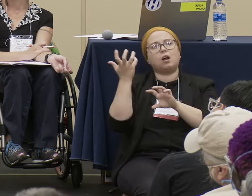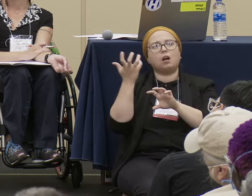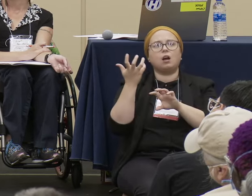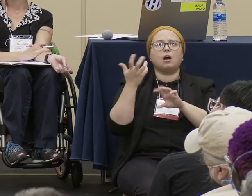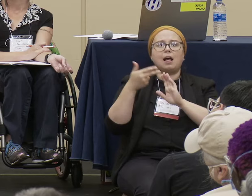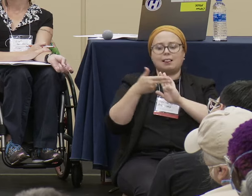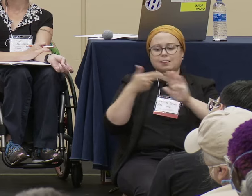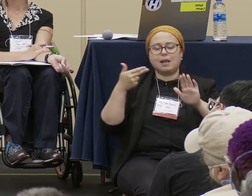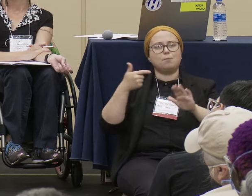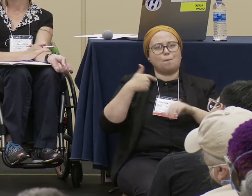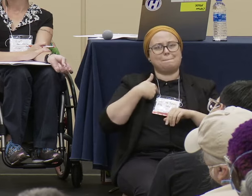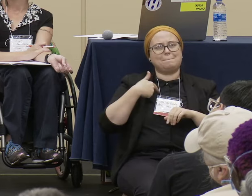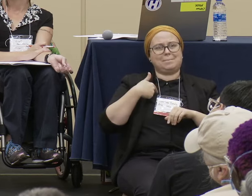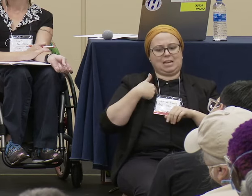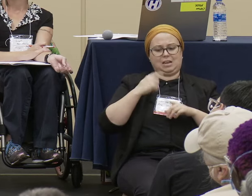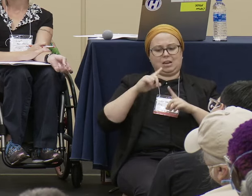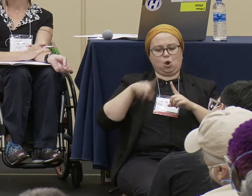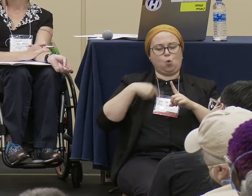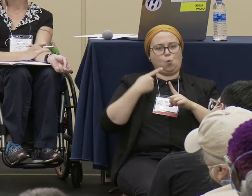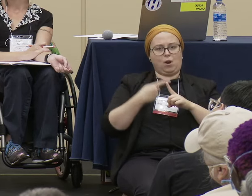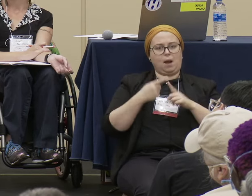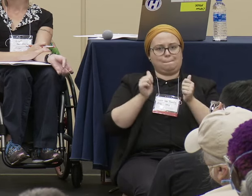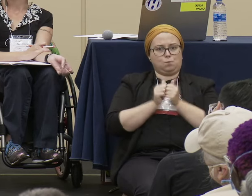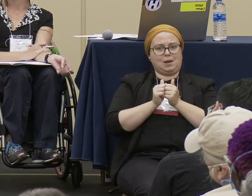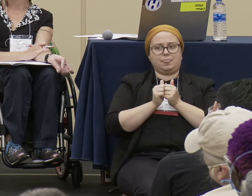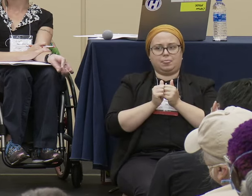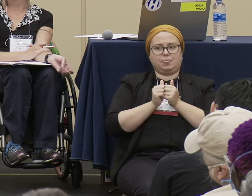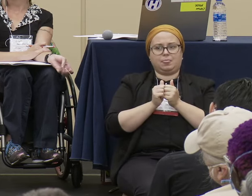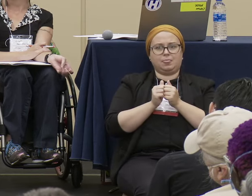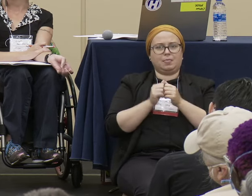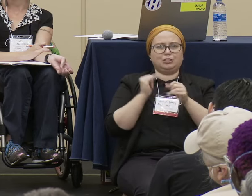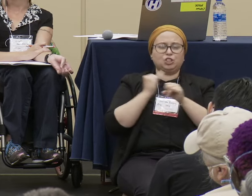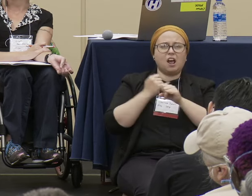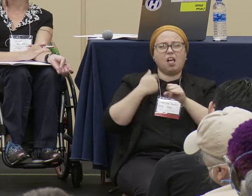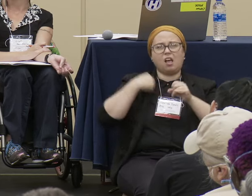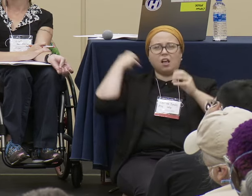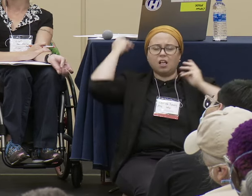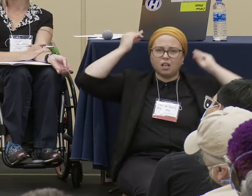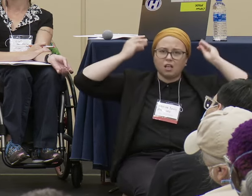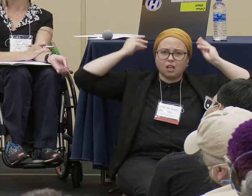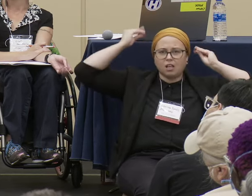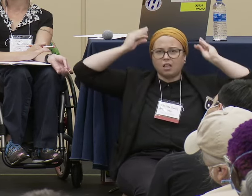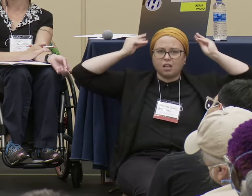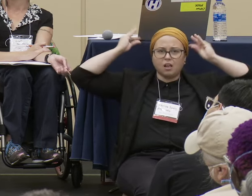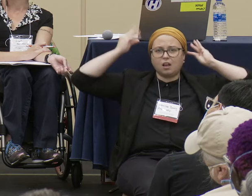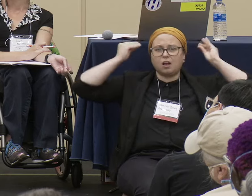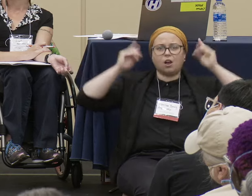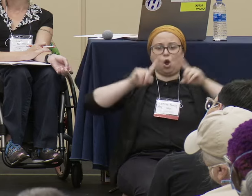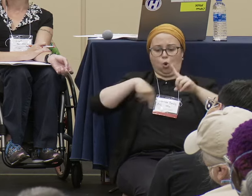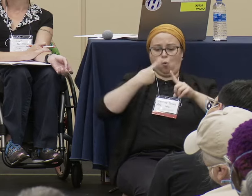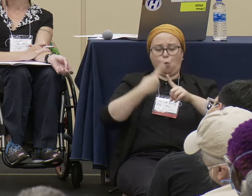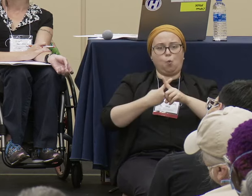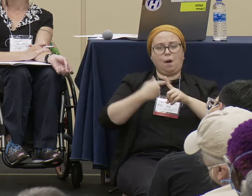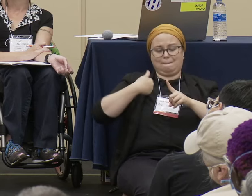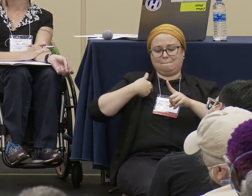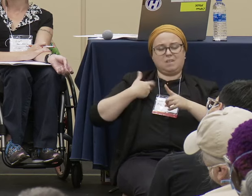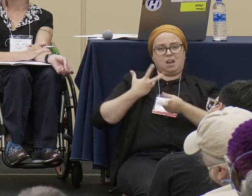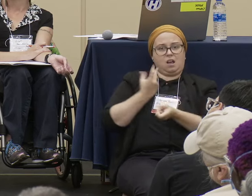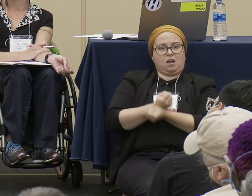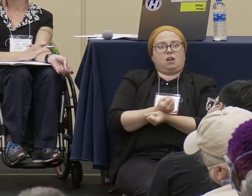me as soon as I went to jail, I was, you know, hearing voices and everything. When they arrested me, they took me right